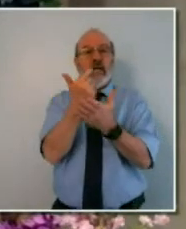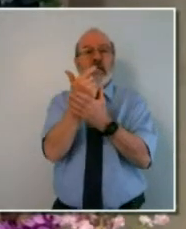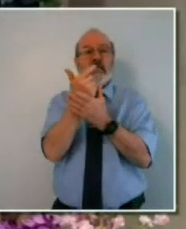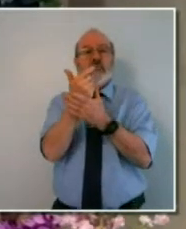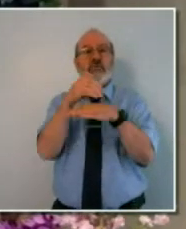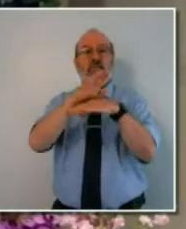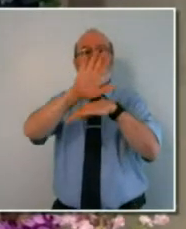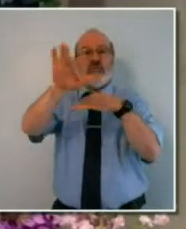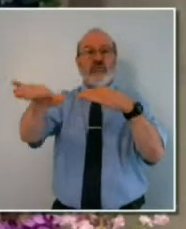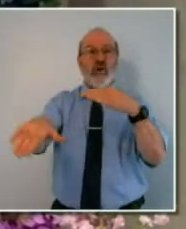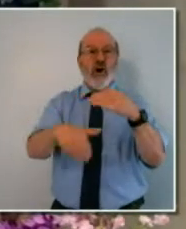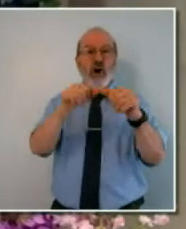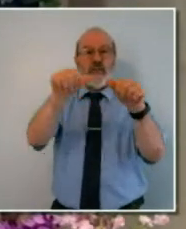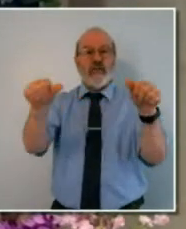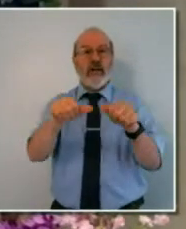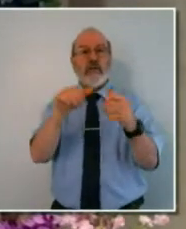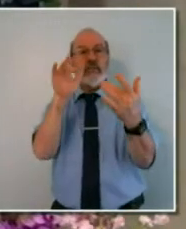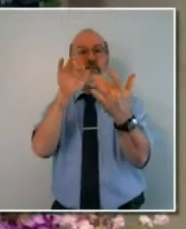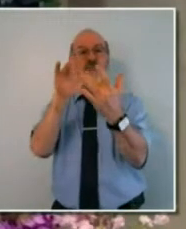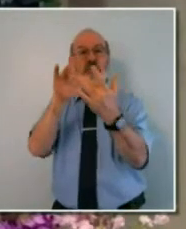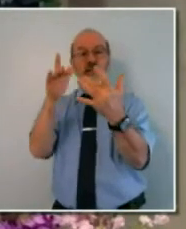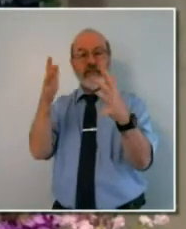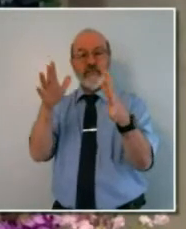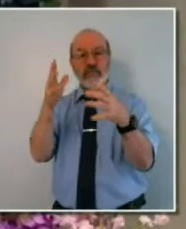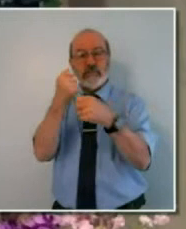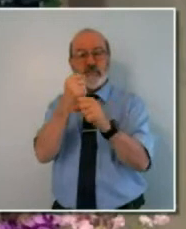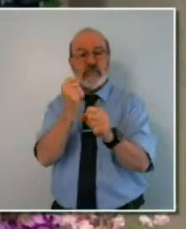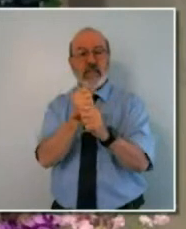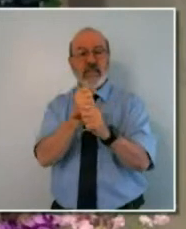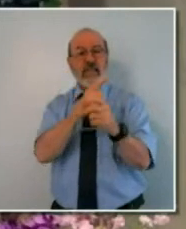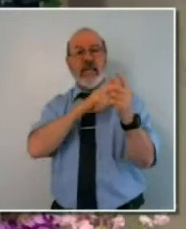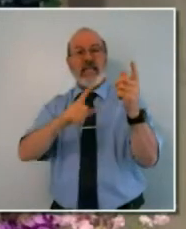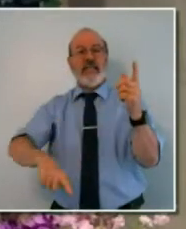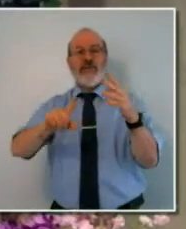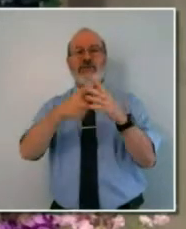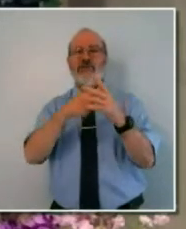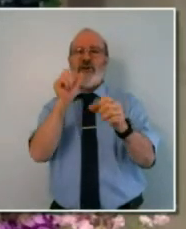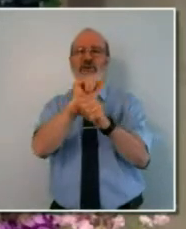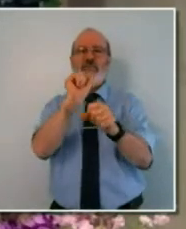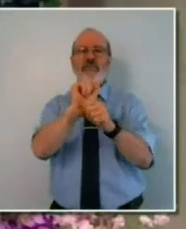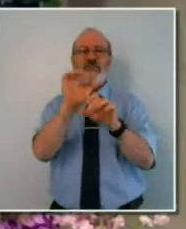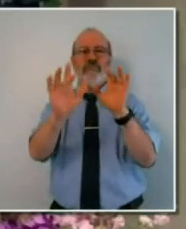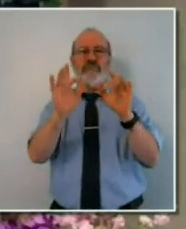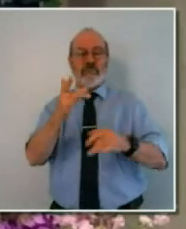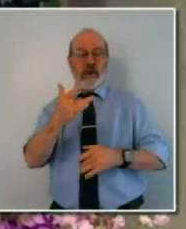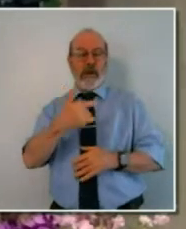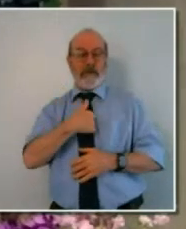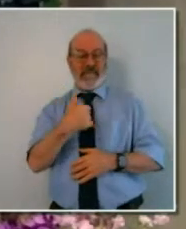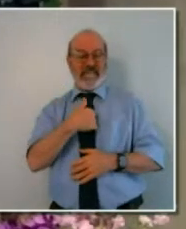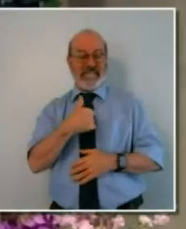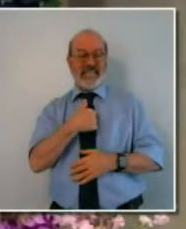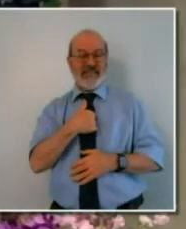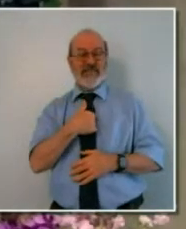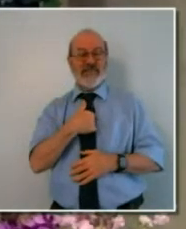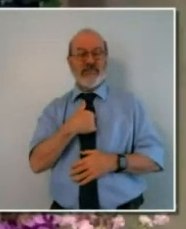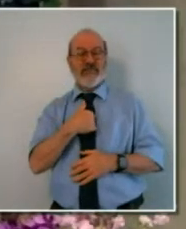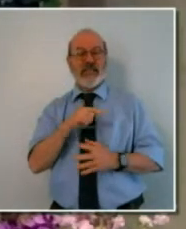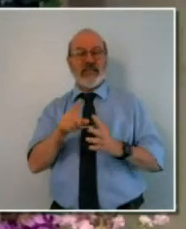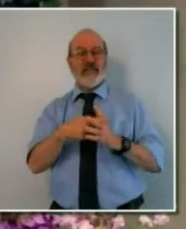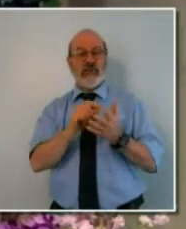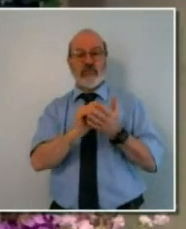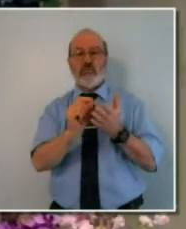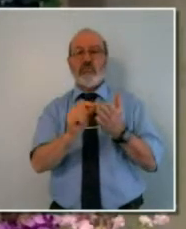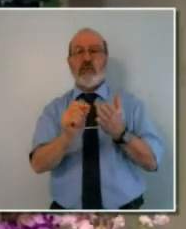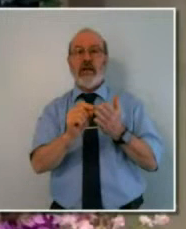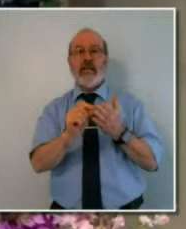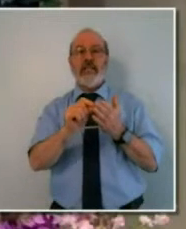region. Contacts have been made, and the Lord started working on me. I started writing